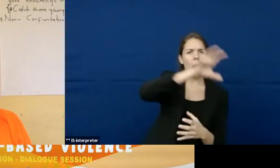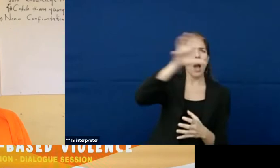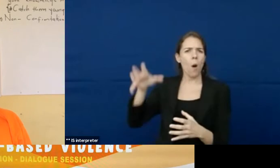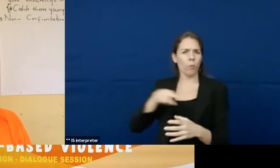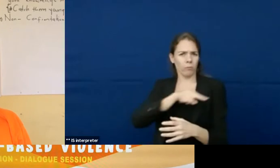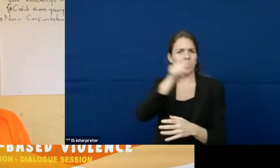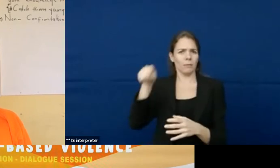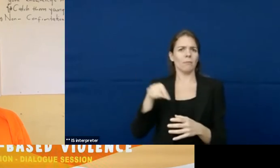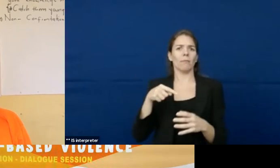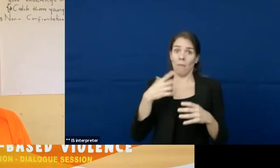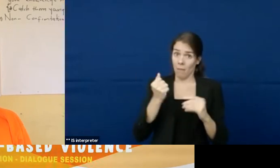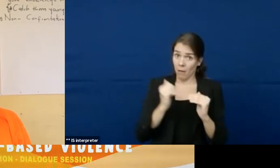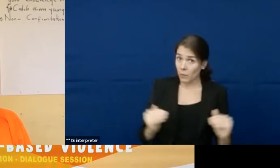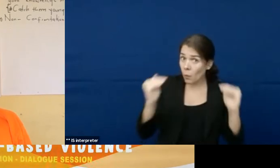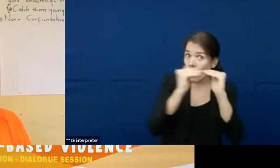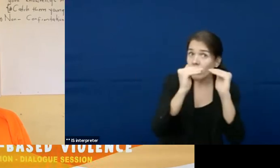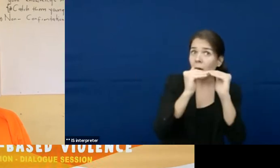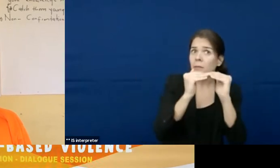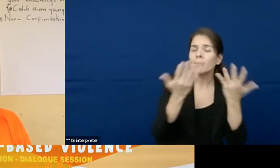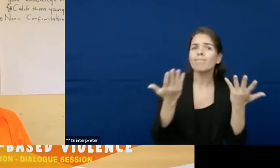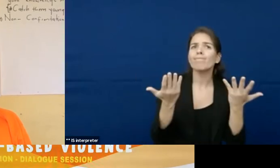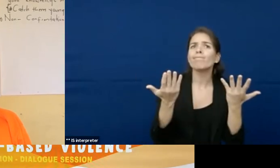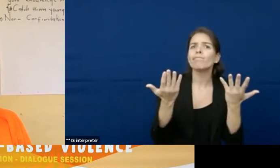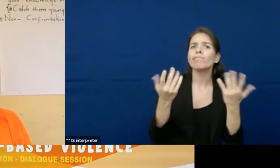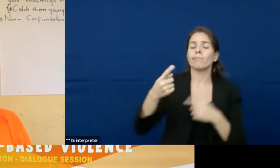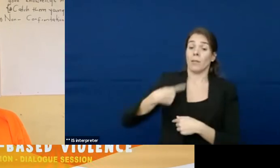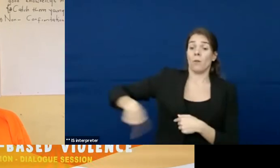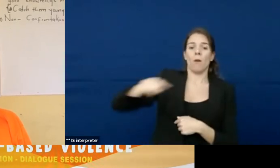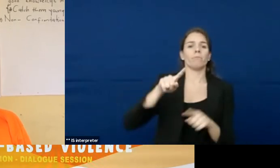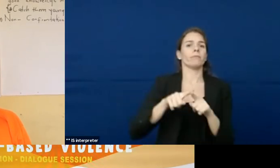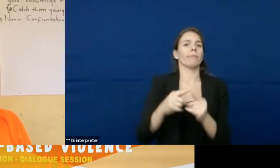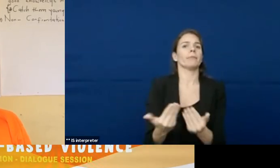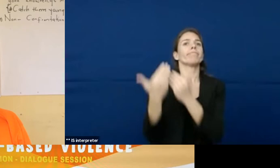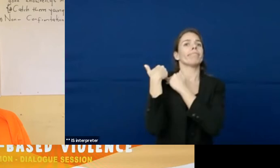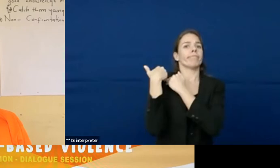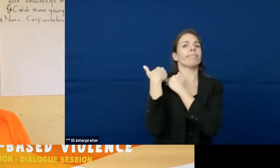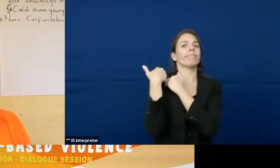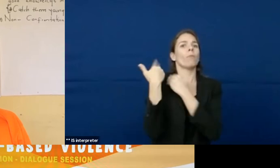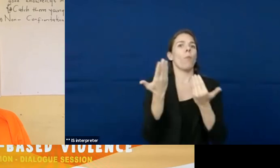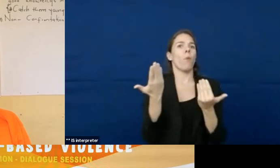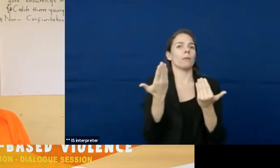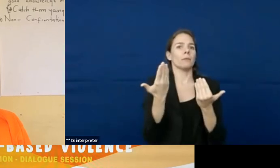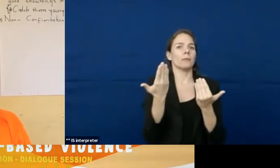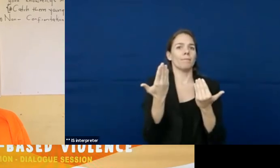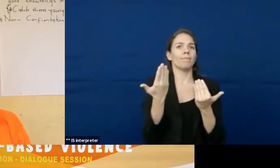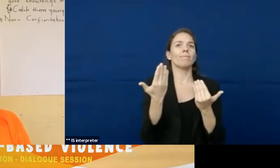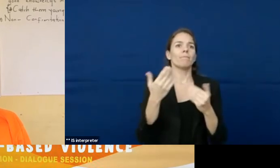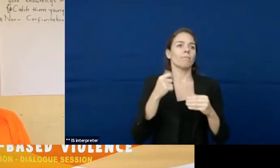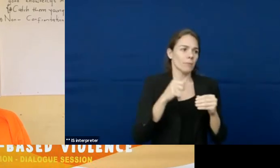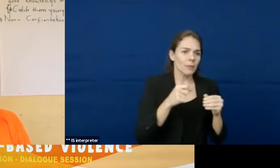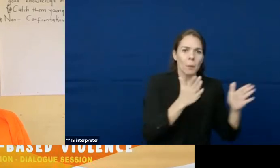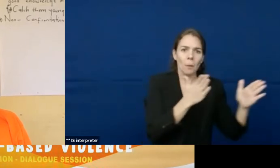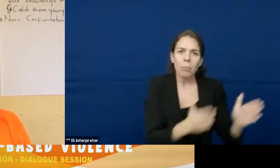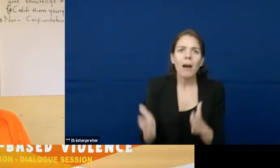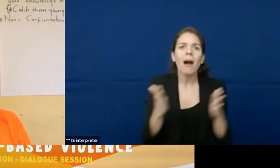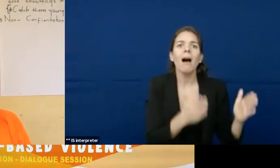to the call to end violence against women and girls. All these stakeholders are important on this call because